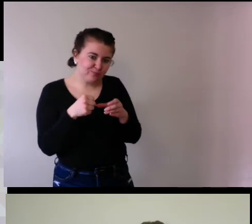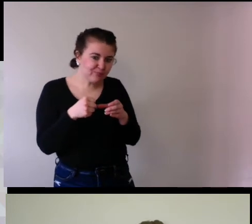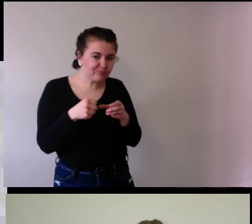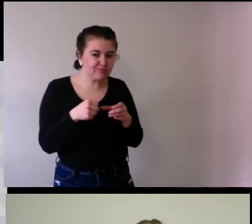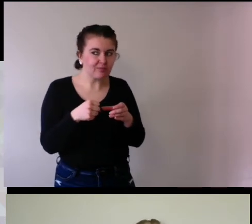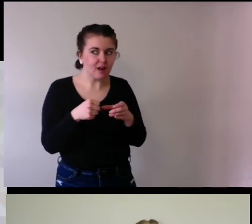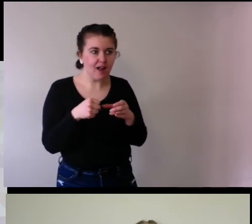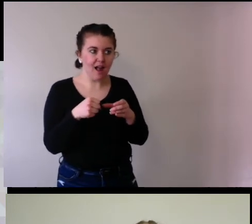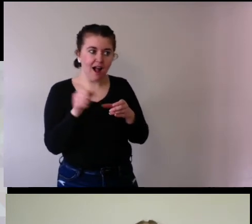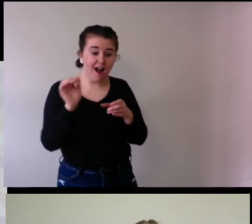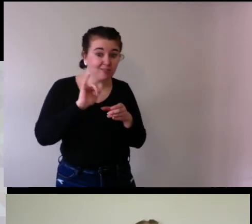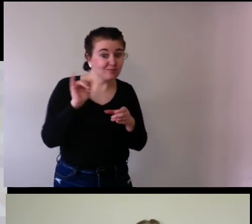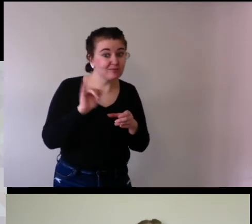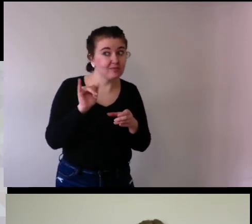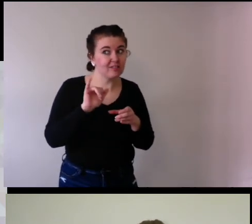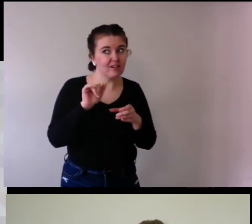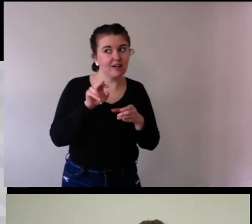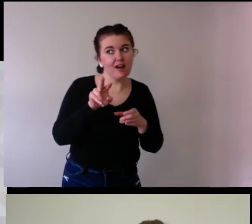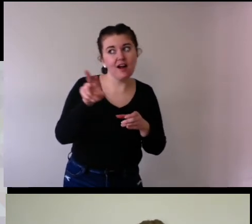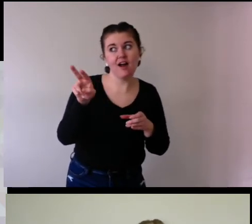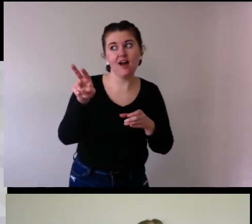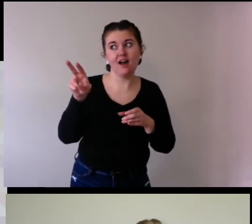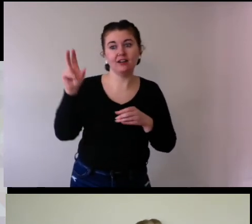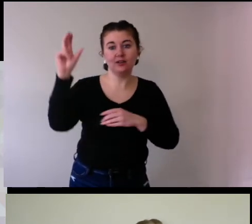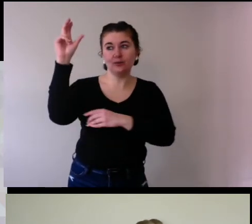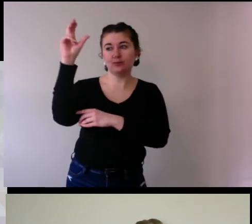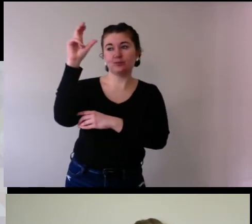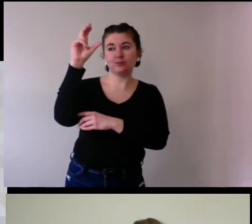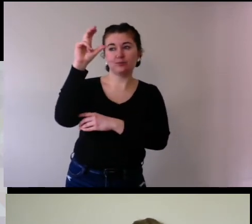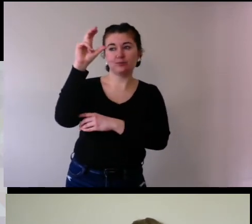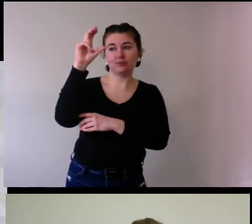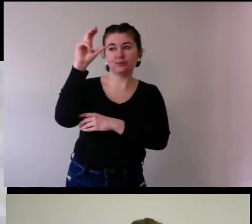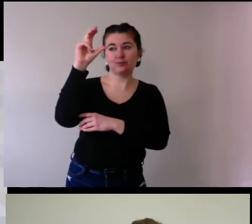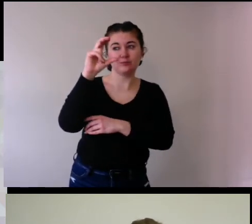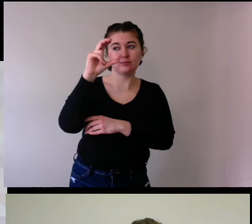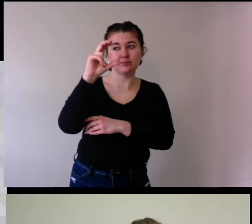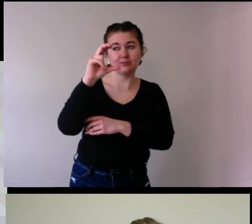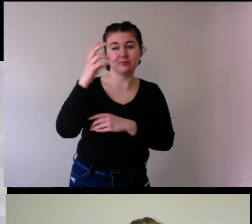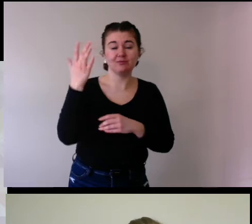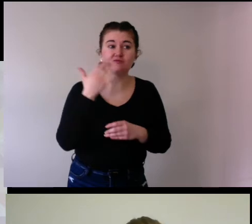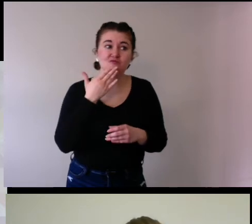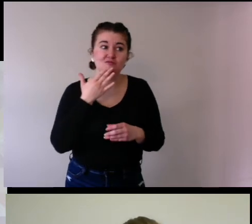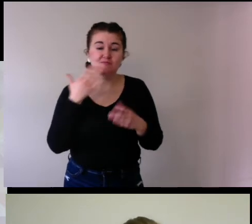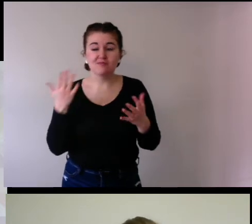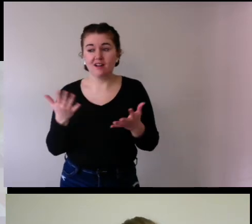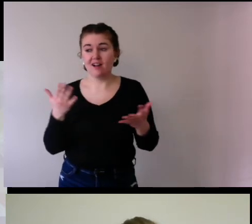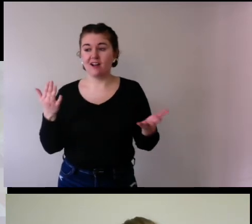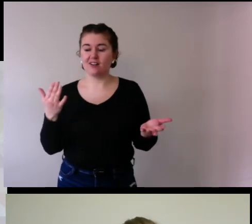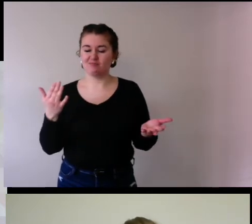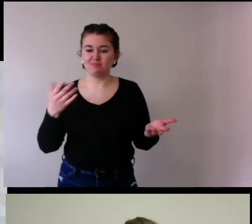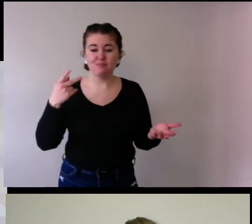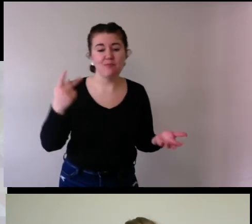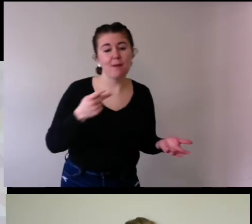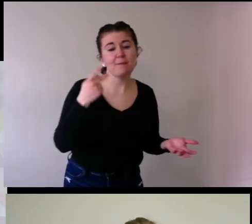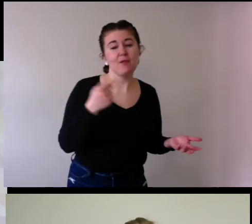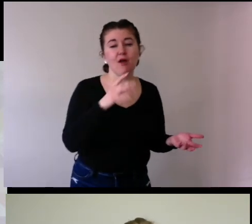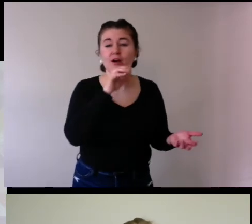And so is the purple and tangerine sunset.